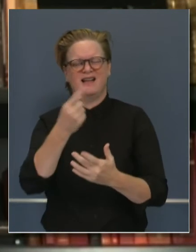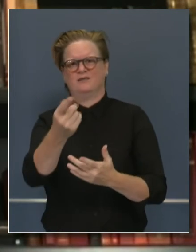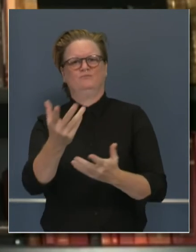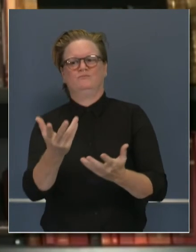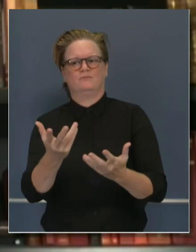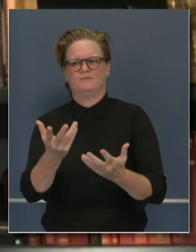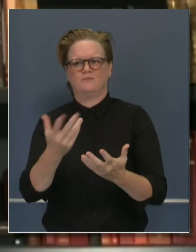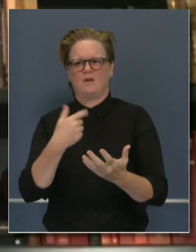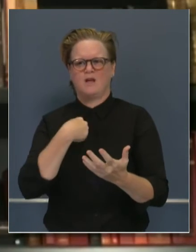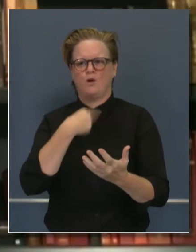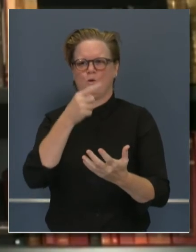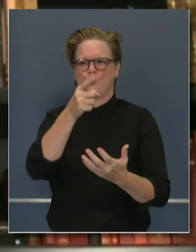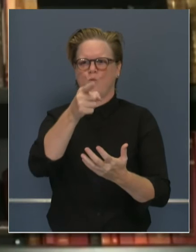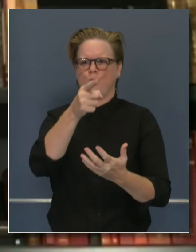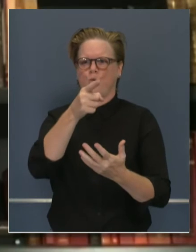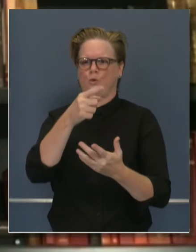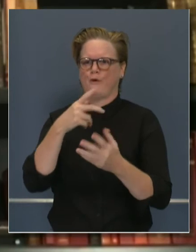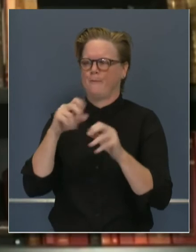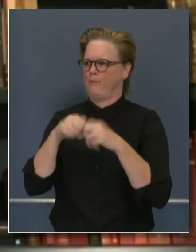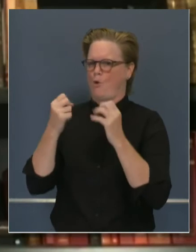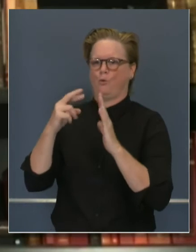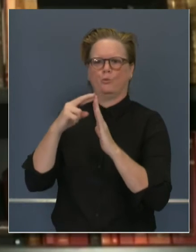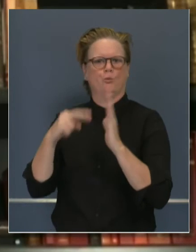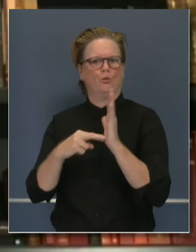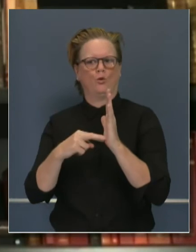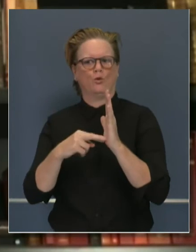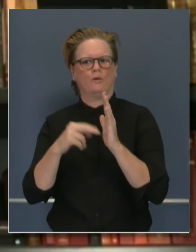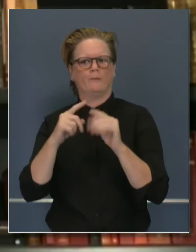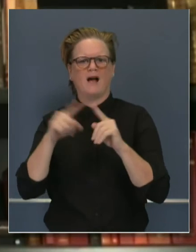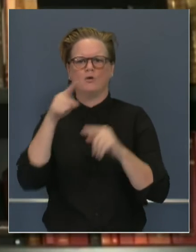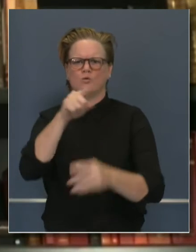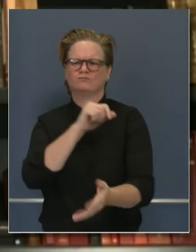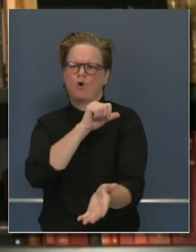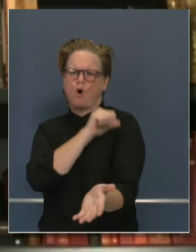difficulties, and so look forward to figuring that out.